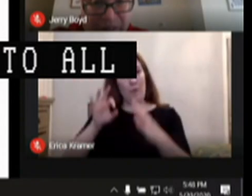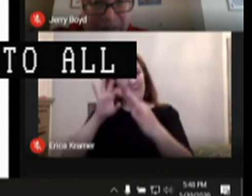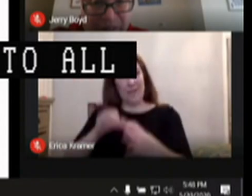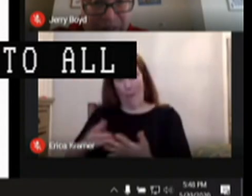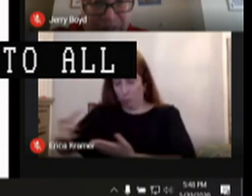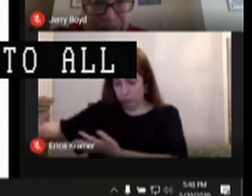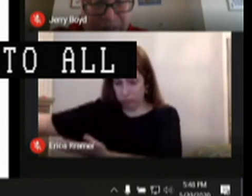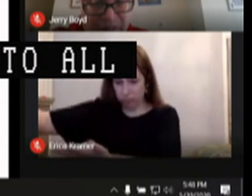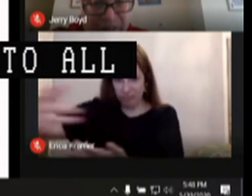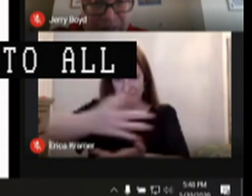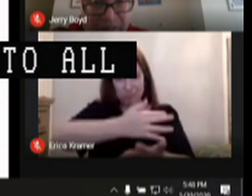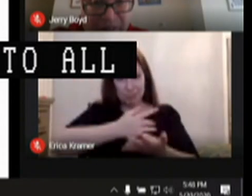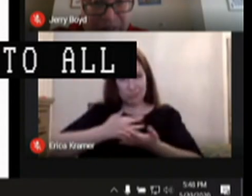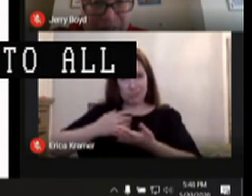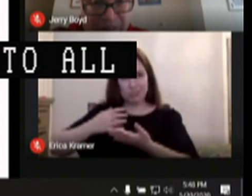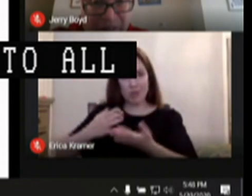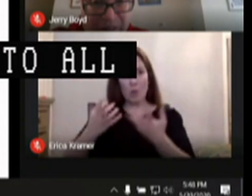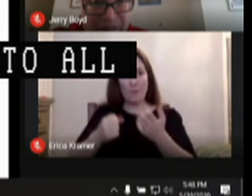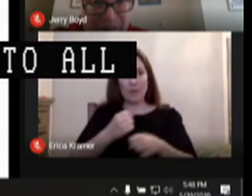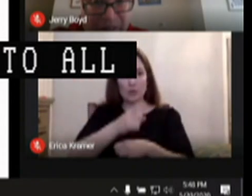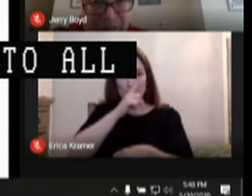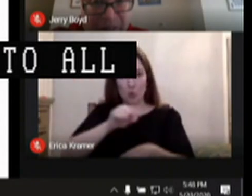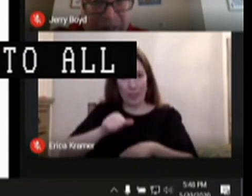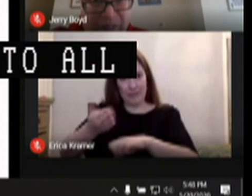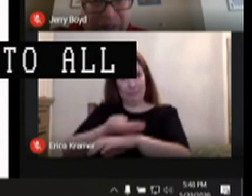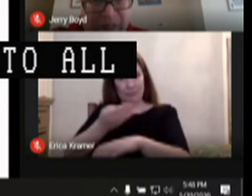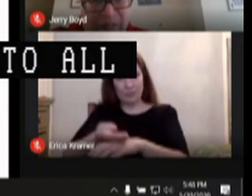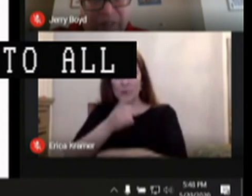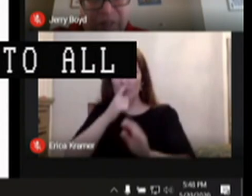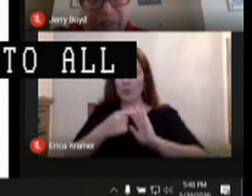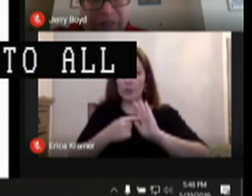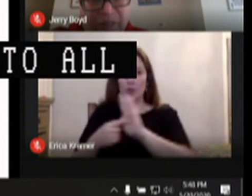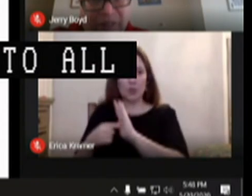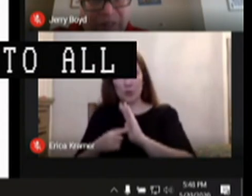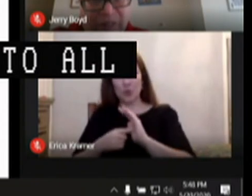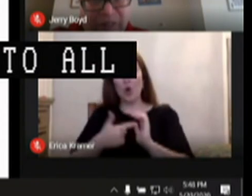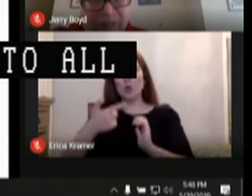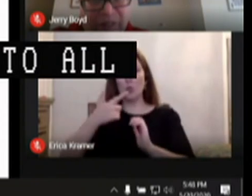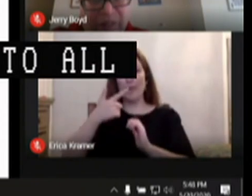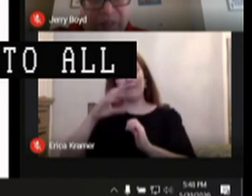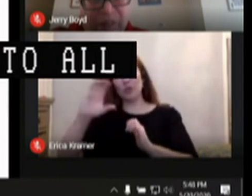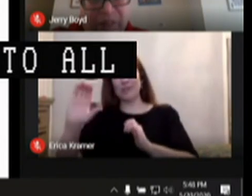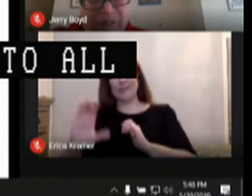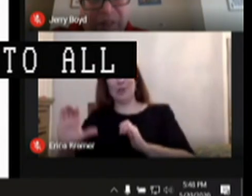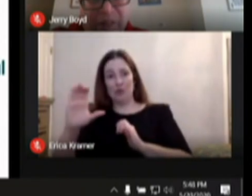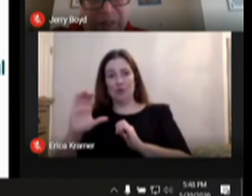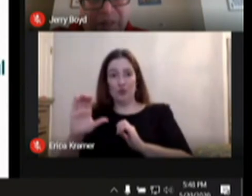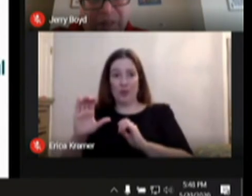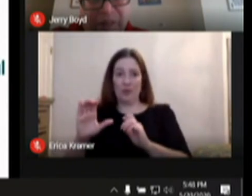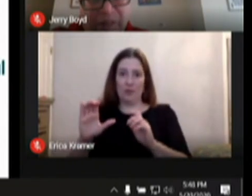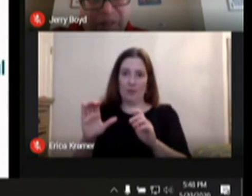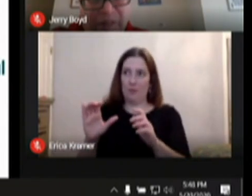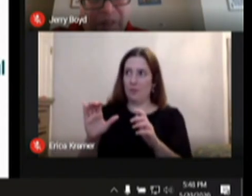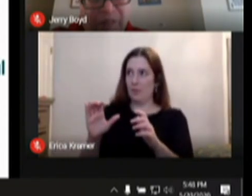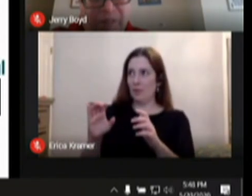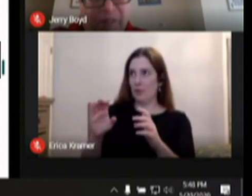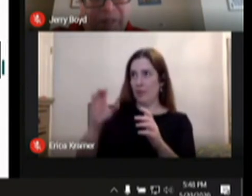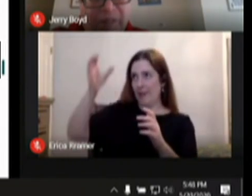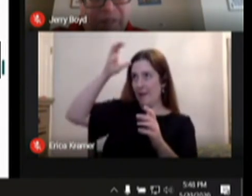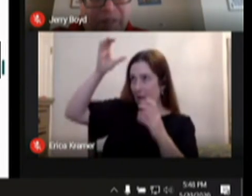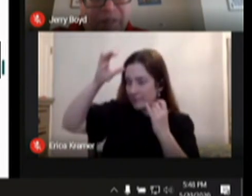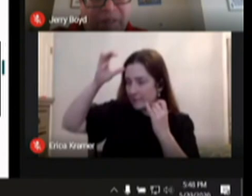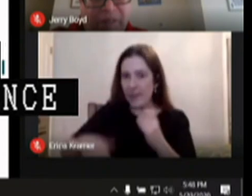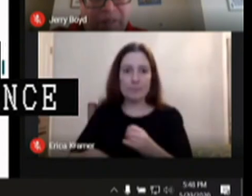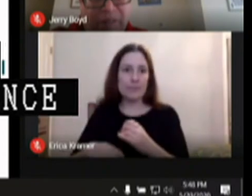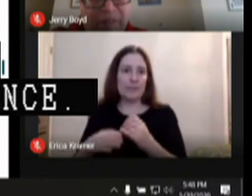this renovation really model the best thinking about 21st century practices in sustainability and resilience. And finally, a